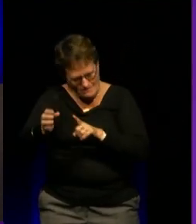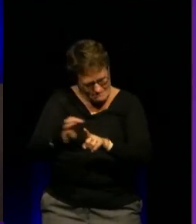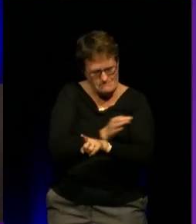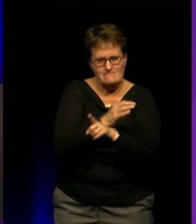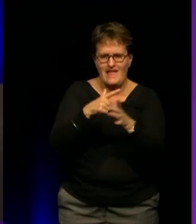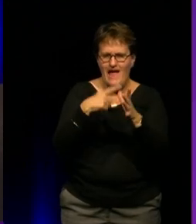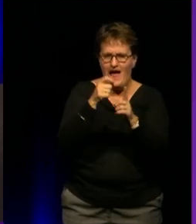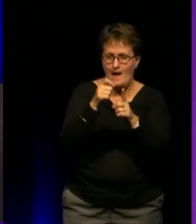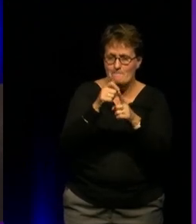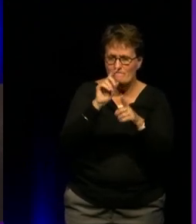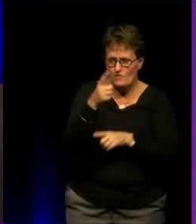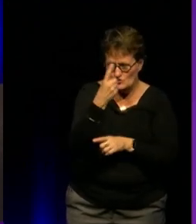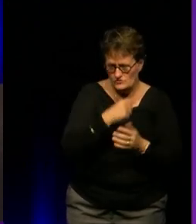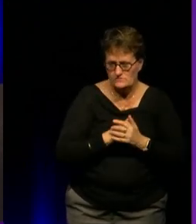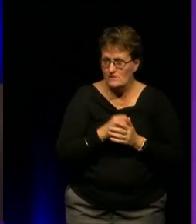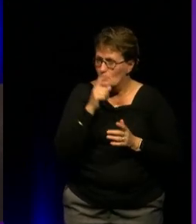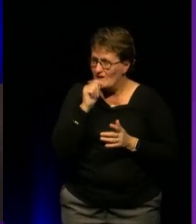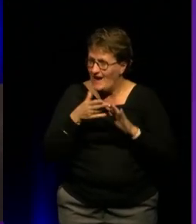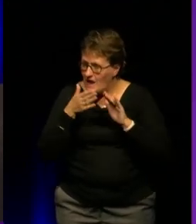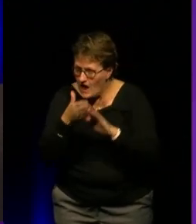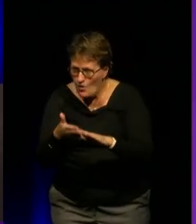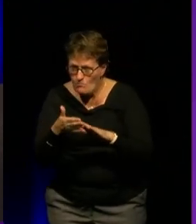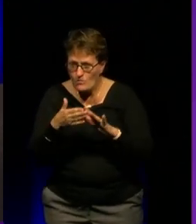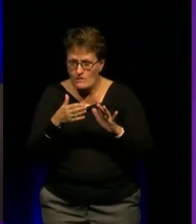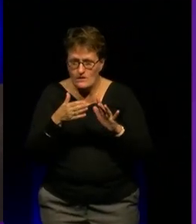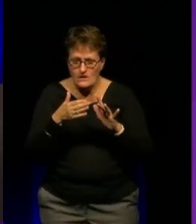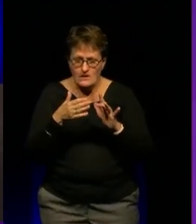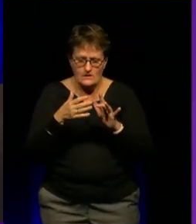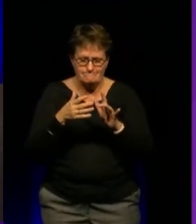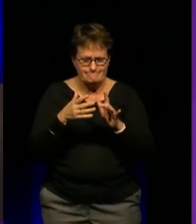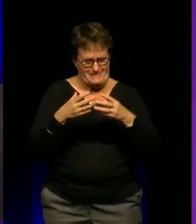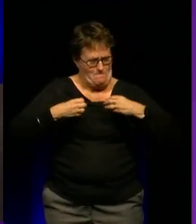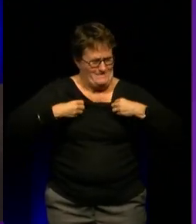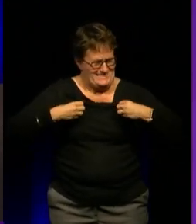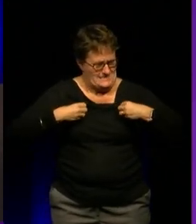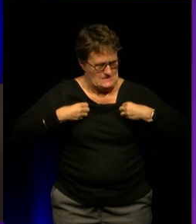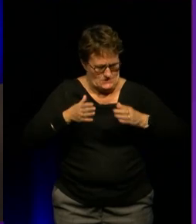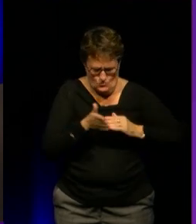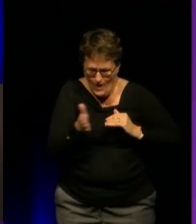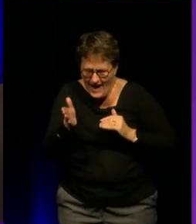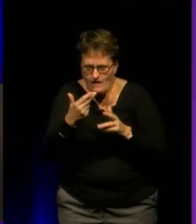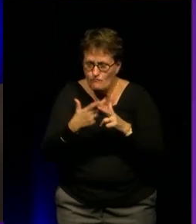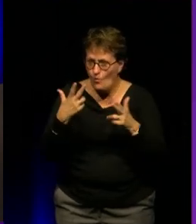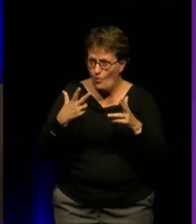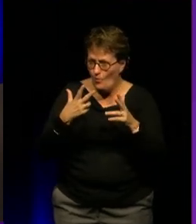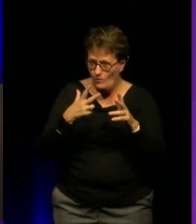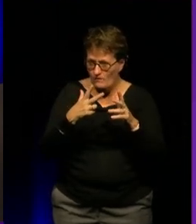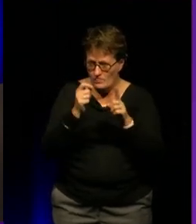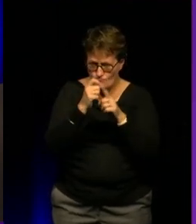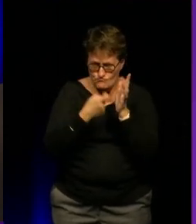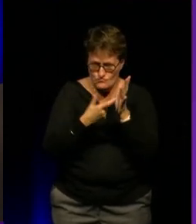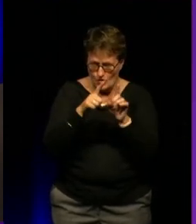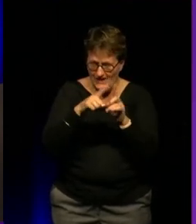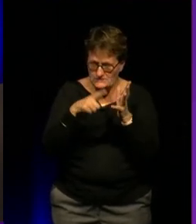And if we can help, if we can use that to help the overall commercialization pathway for the product,